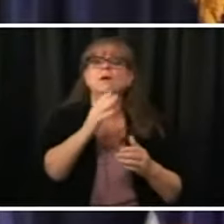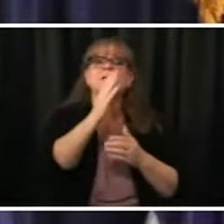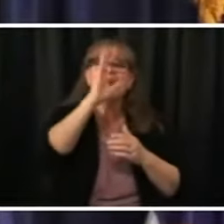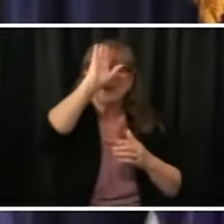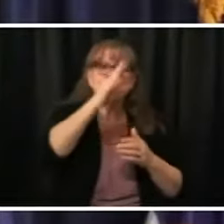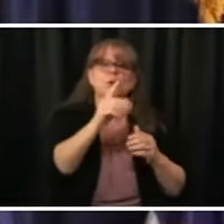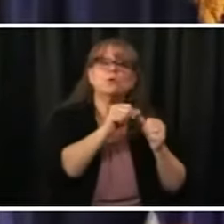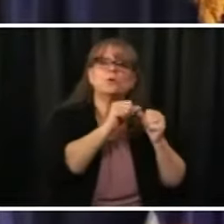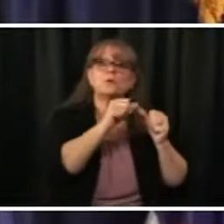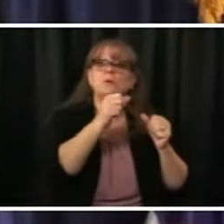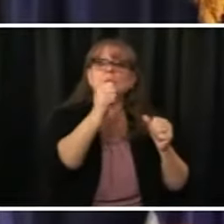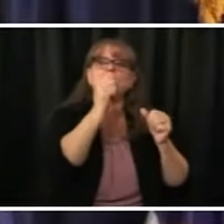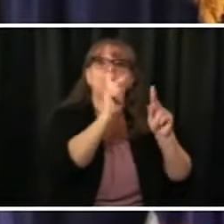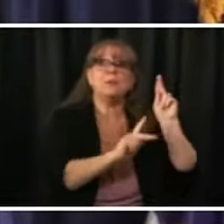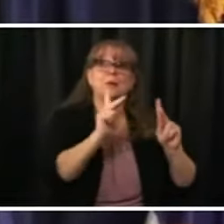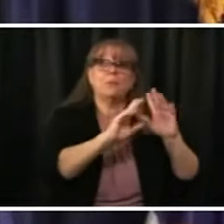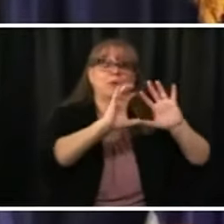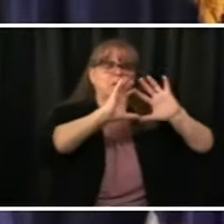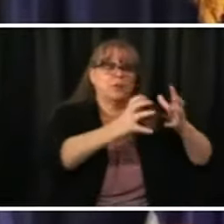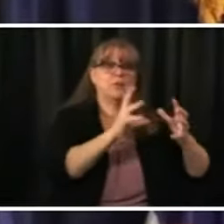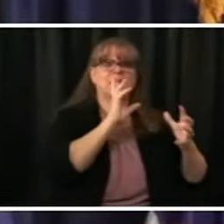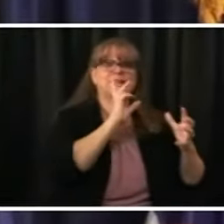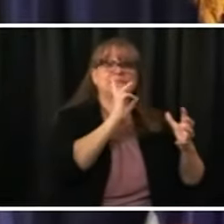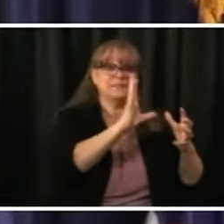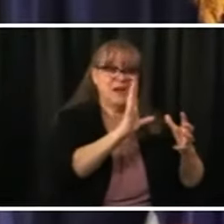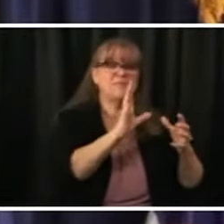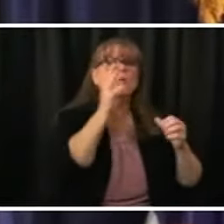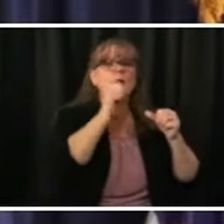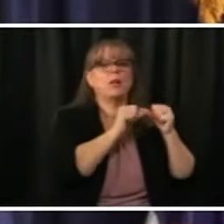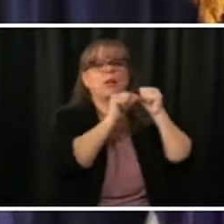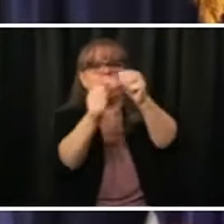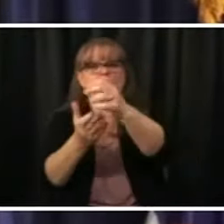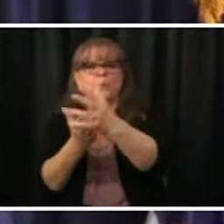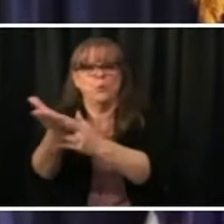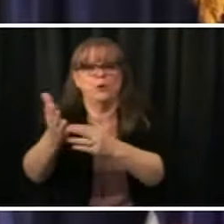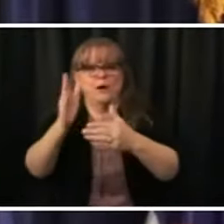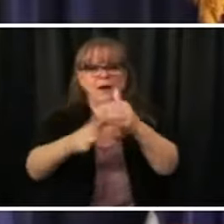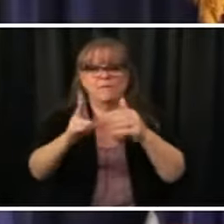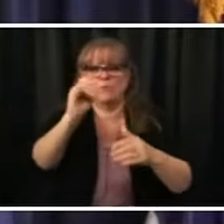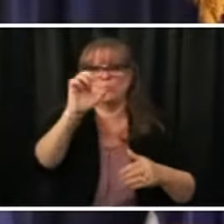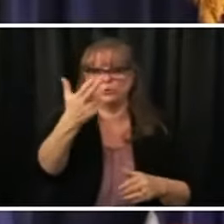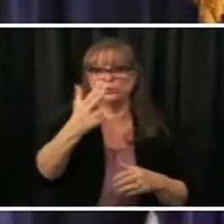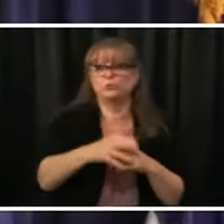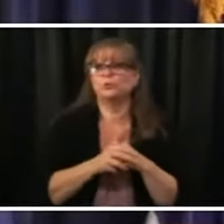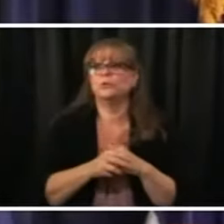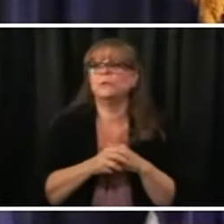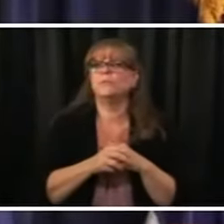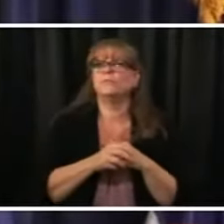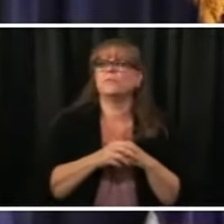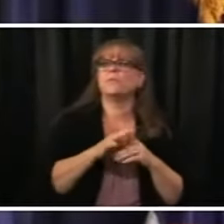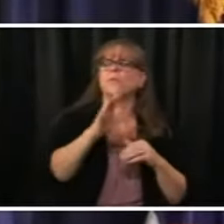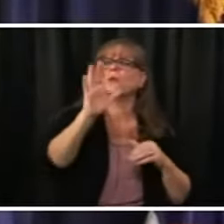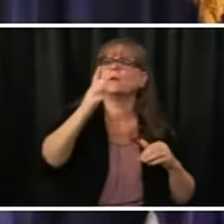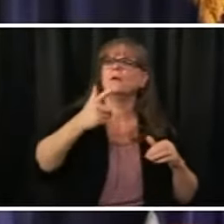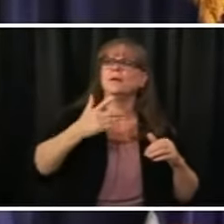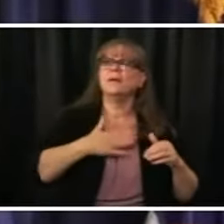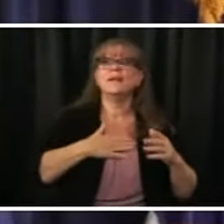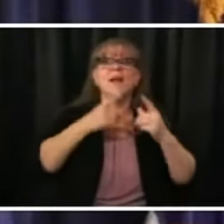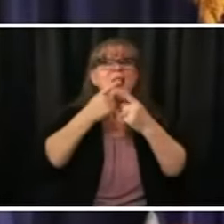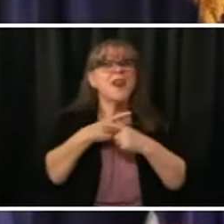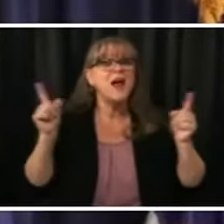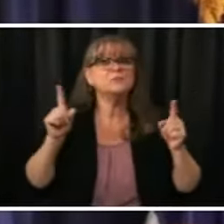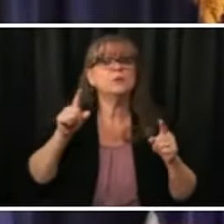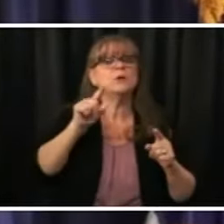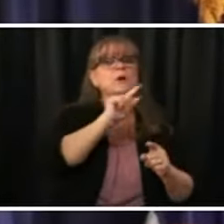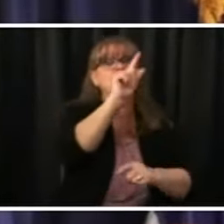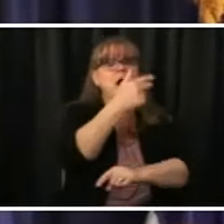week. 934 new cases in our state. I'm really excited to report that hospitalizations went down again, 464. So this